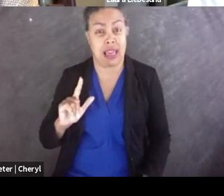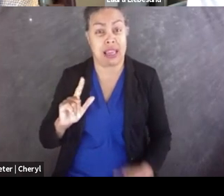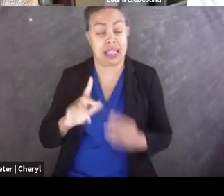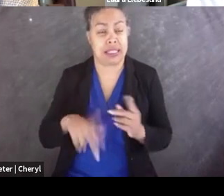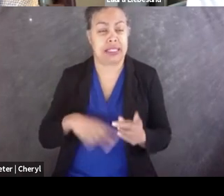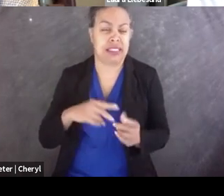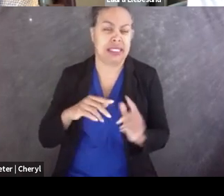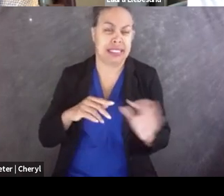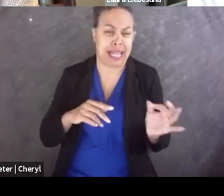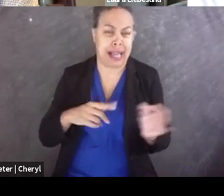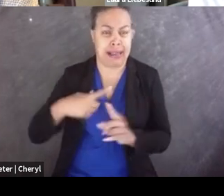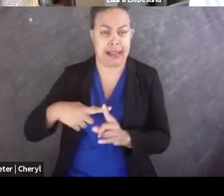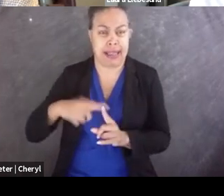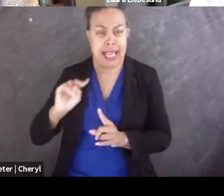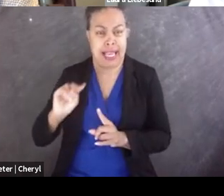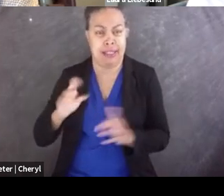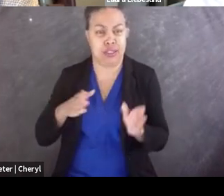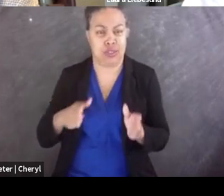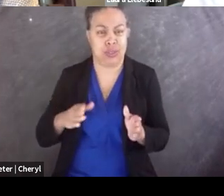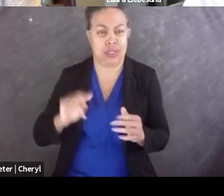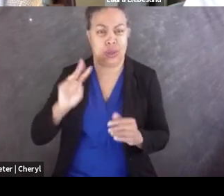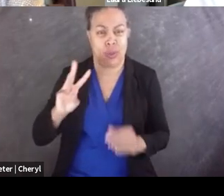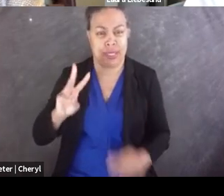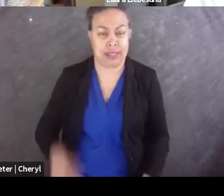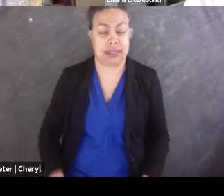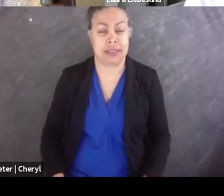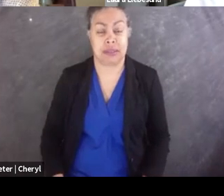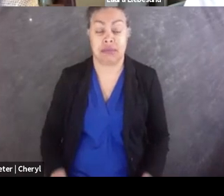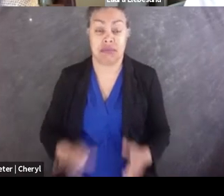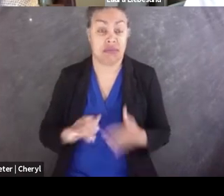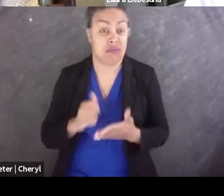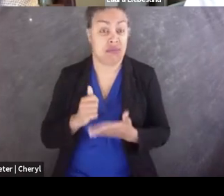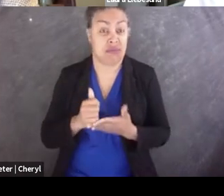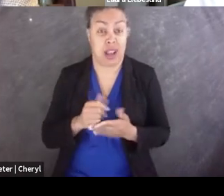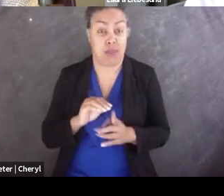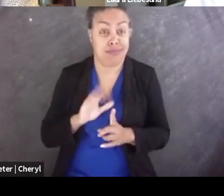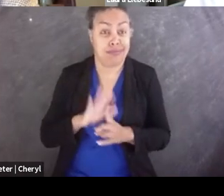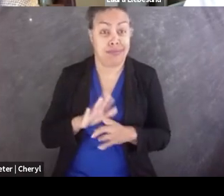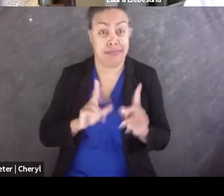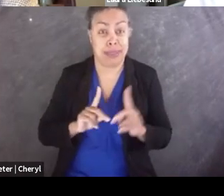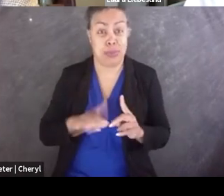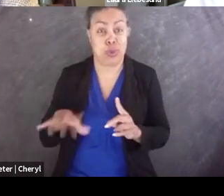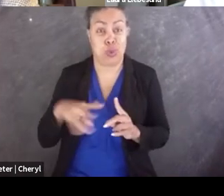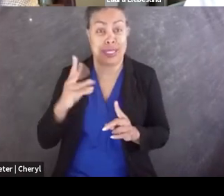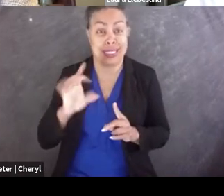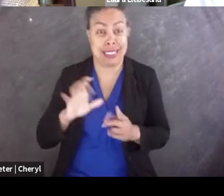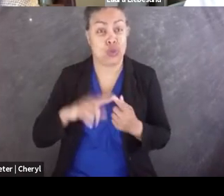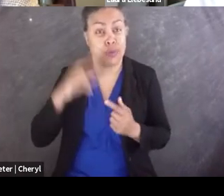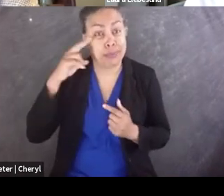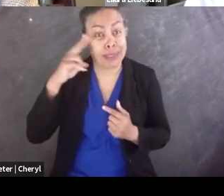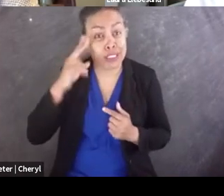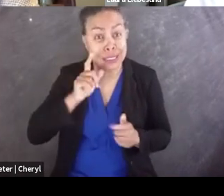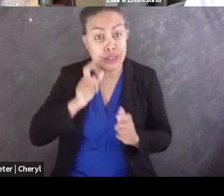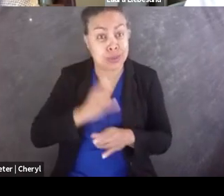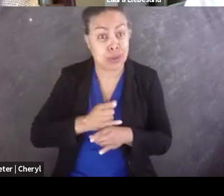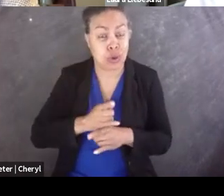and N Streets Northwest that helped to introduce many people in Washington to Mexican spirit that they weren't